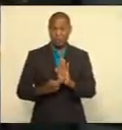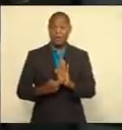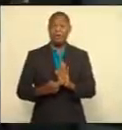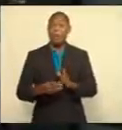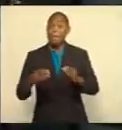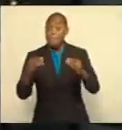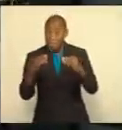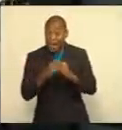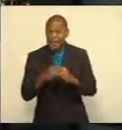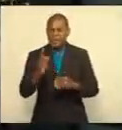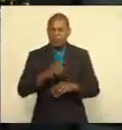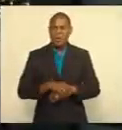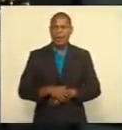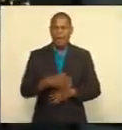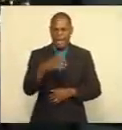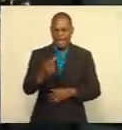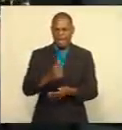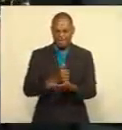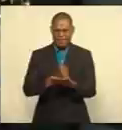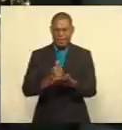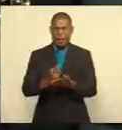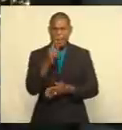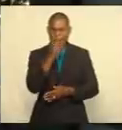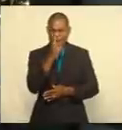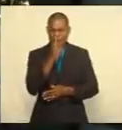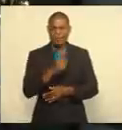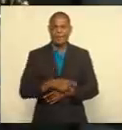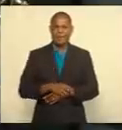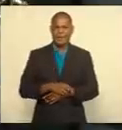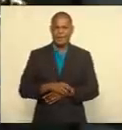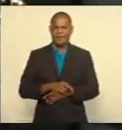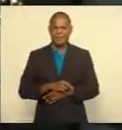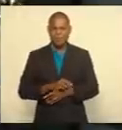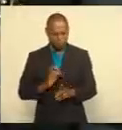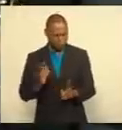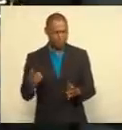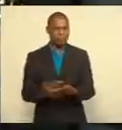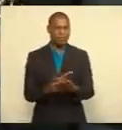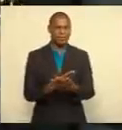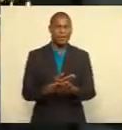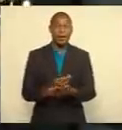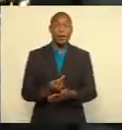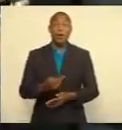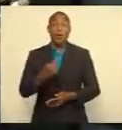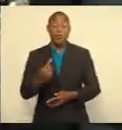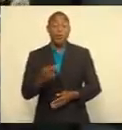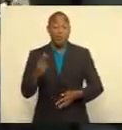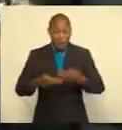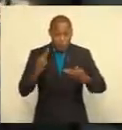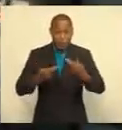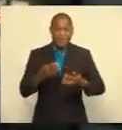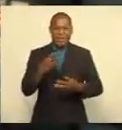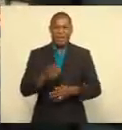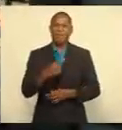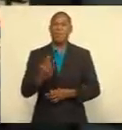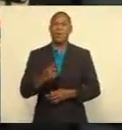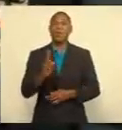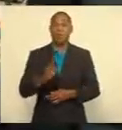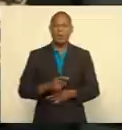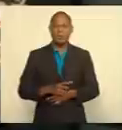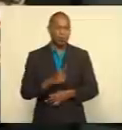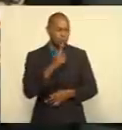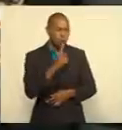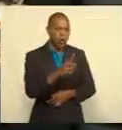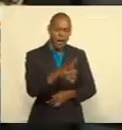number of people into the banks, while restaurants, they only allowed takeaways, and they were very strict in